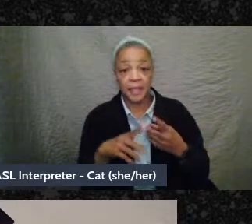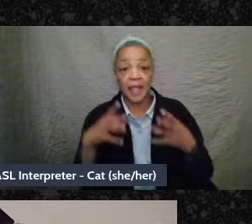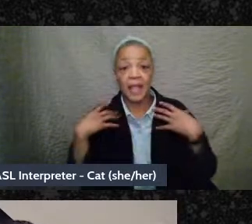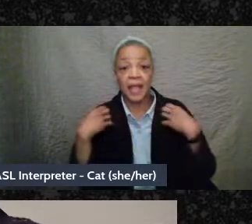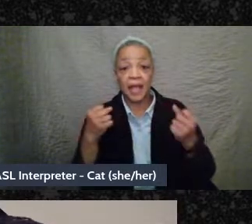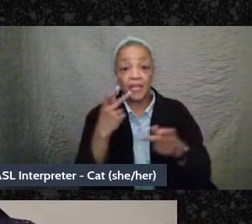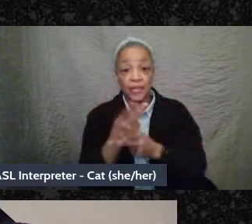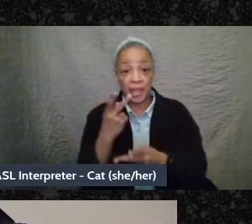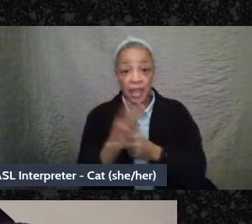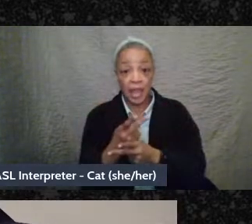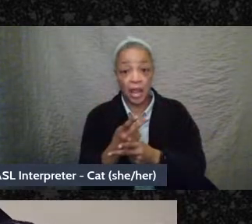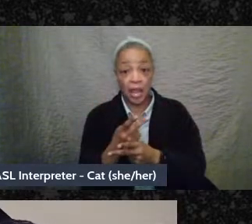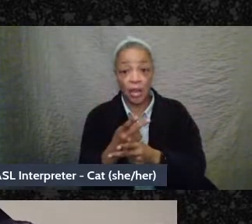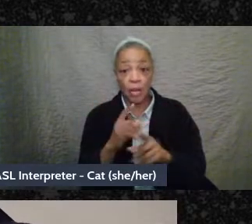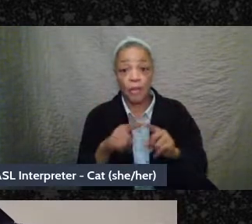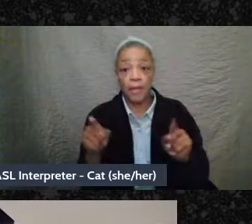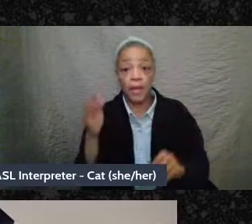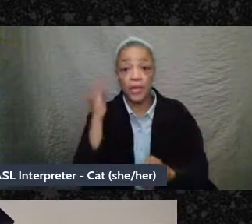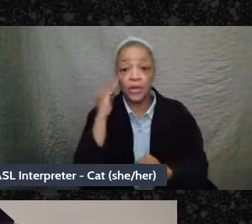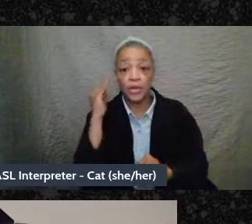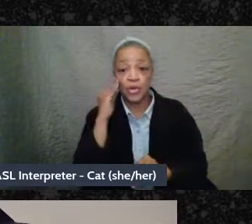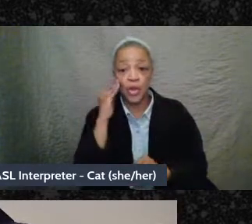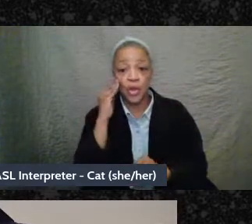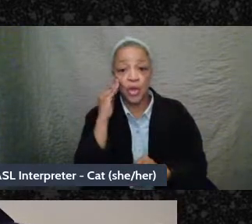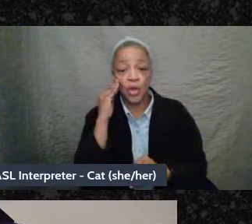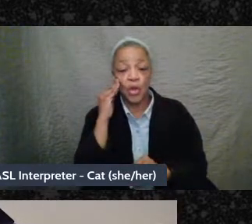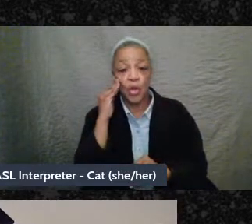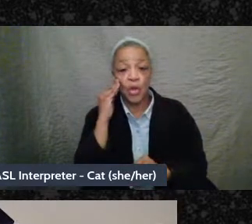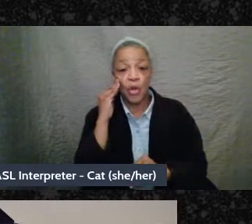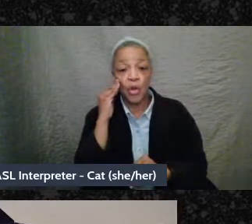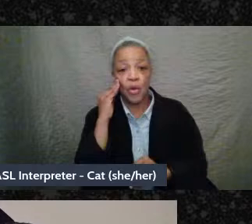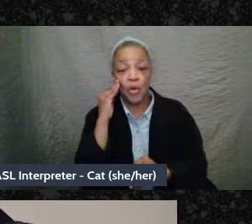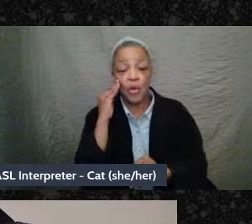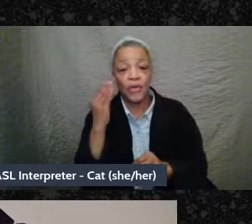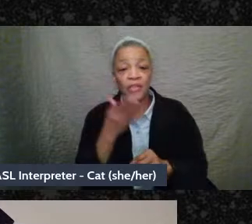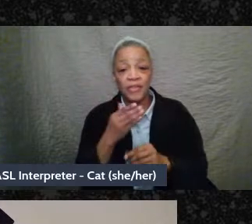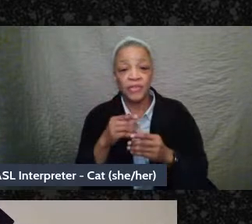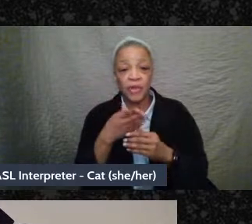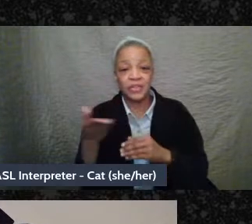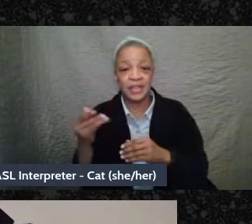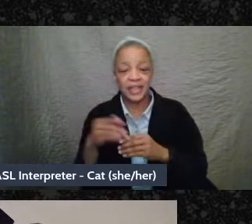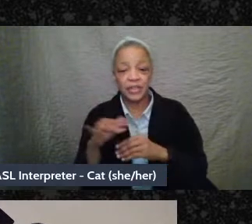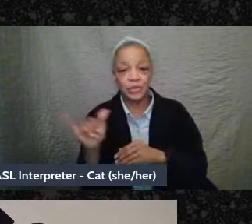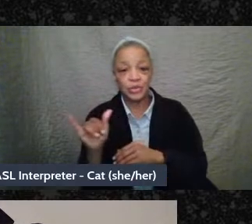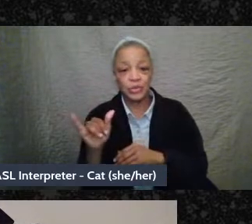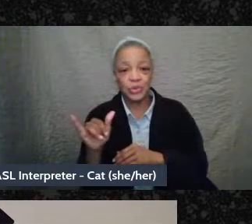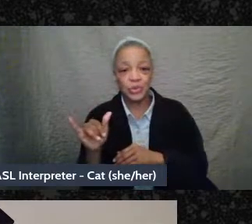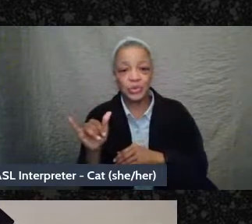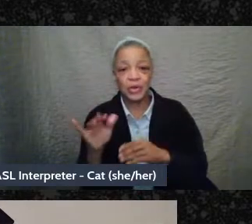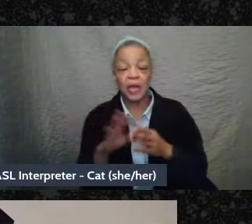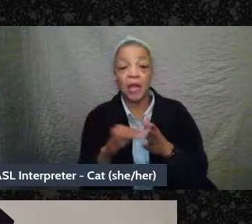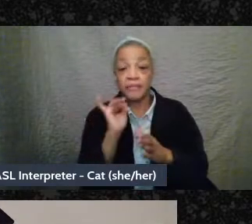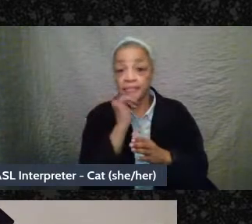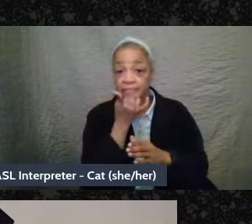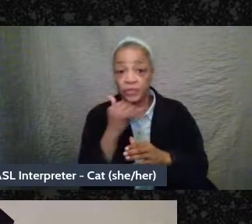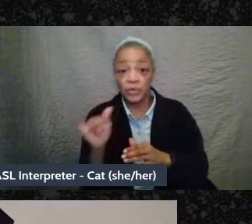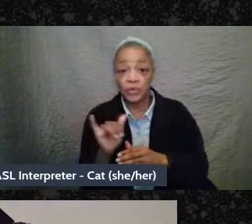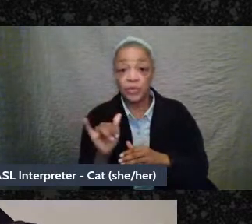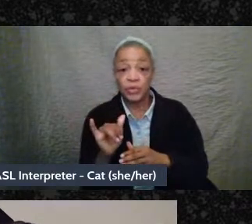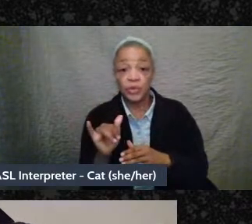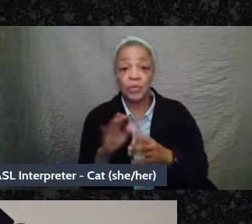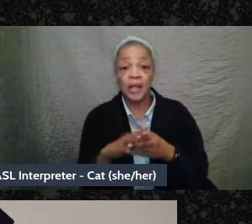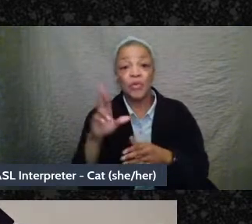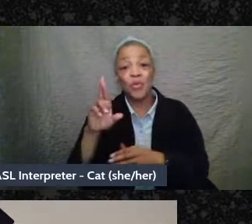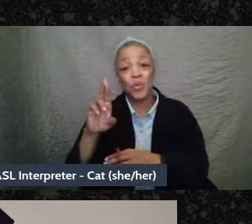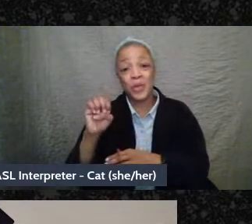healthcare, but realizing, right, that those things too are faulty, right? And in some ways, like, re-legitimize because